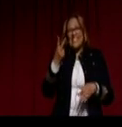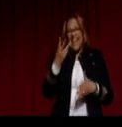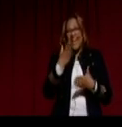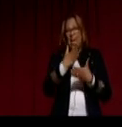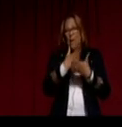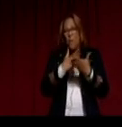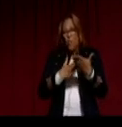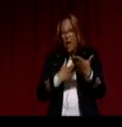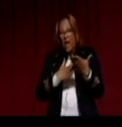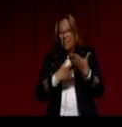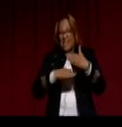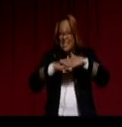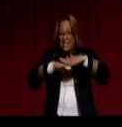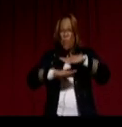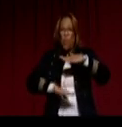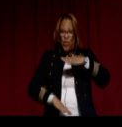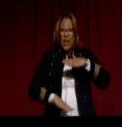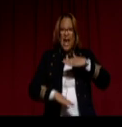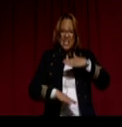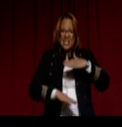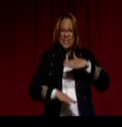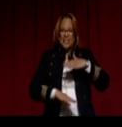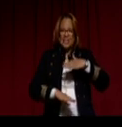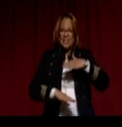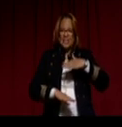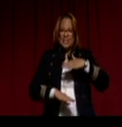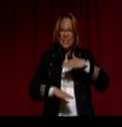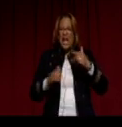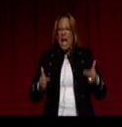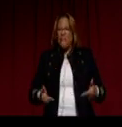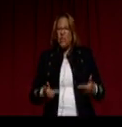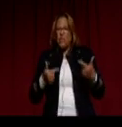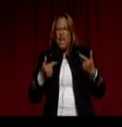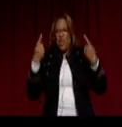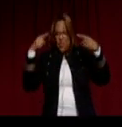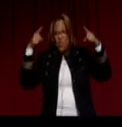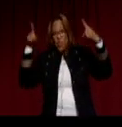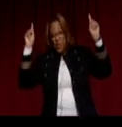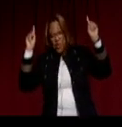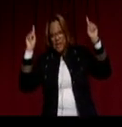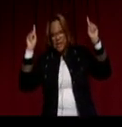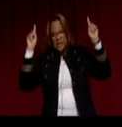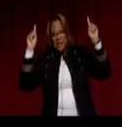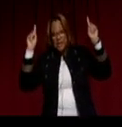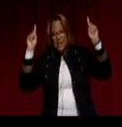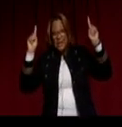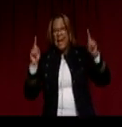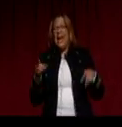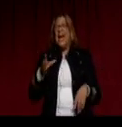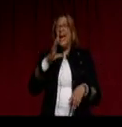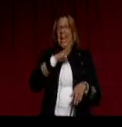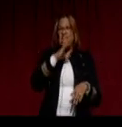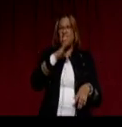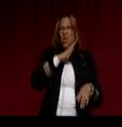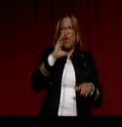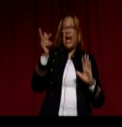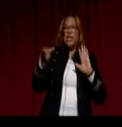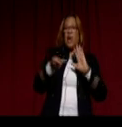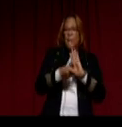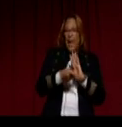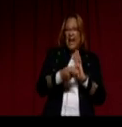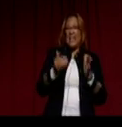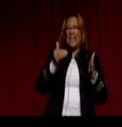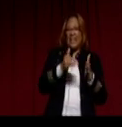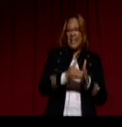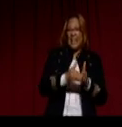that's demoralizing. You can imagine if you've lived through it, and then suddenly it's okay, and it comes back again, that's got